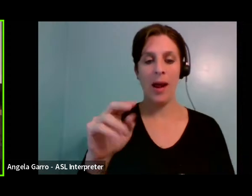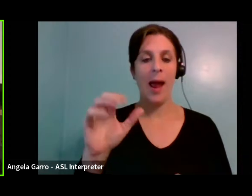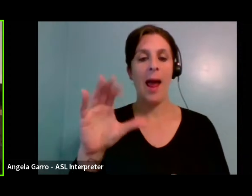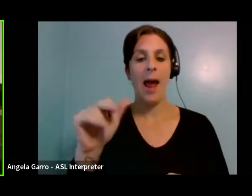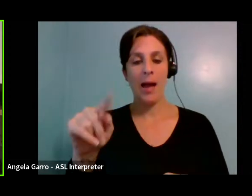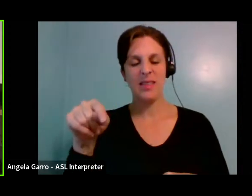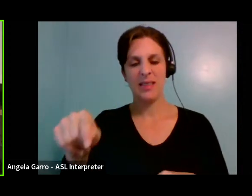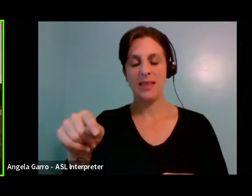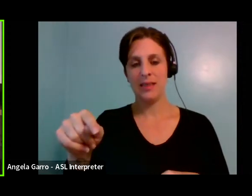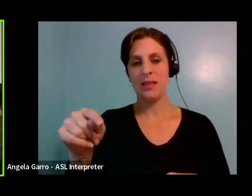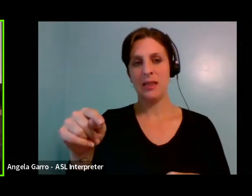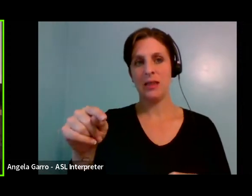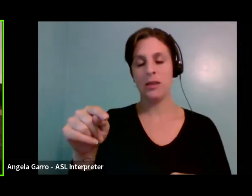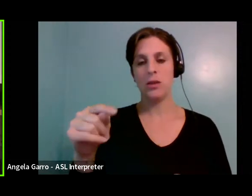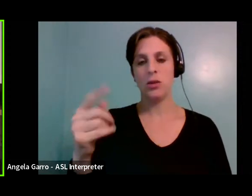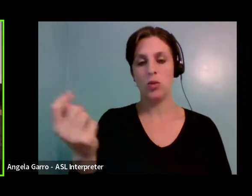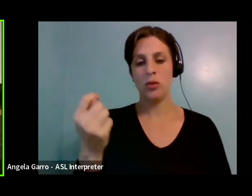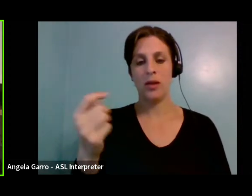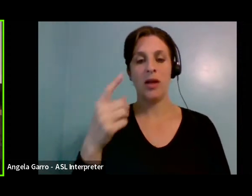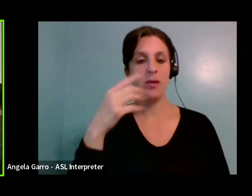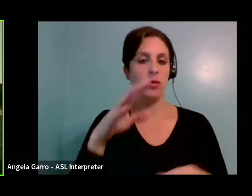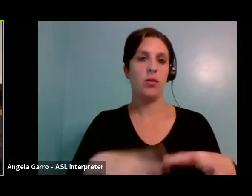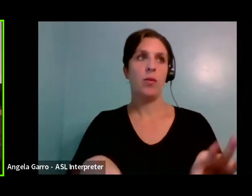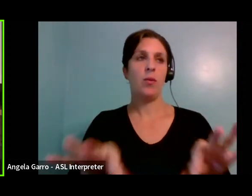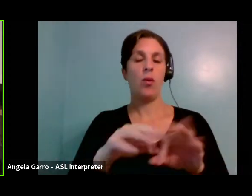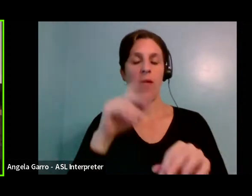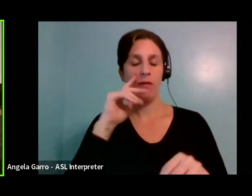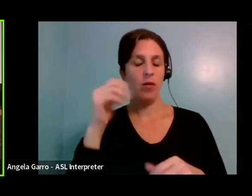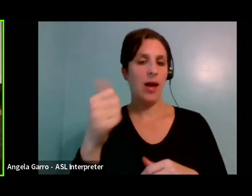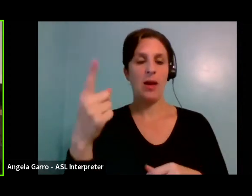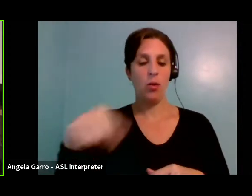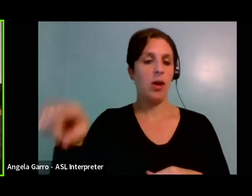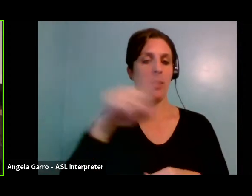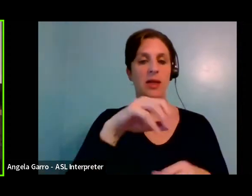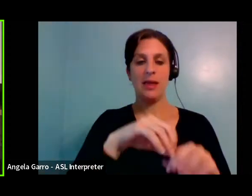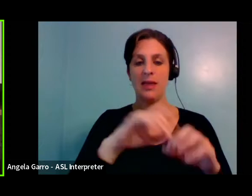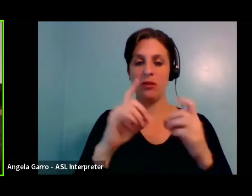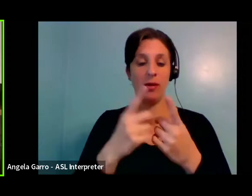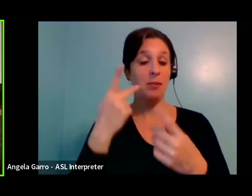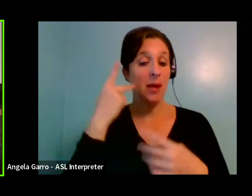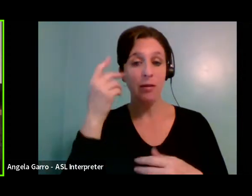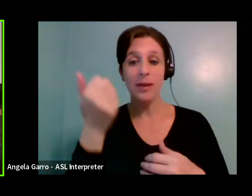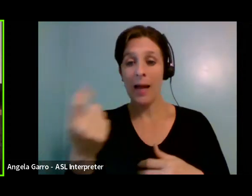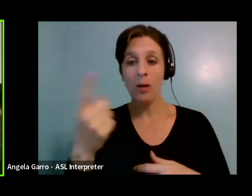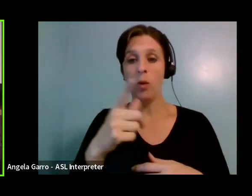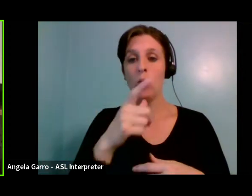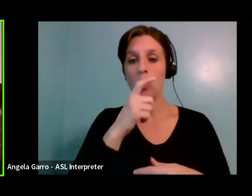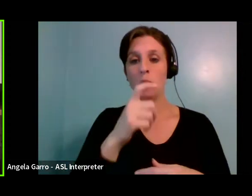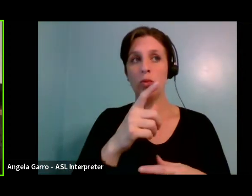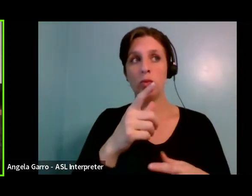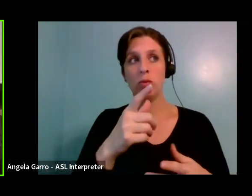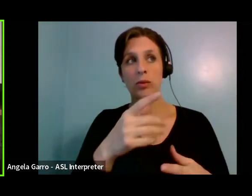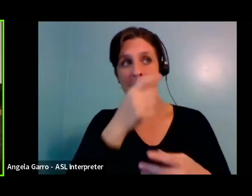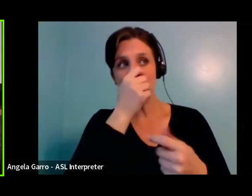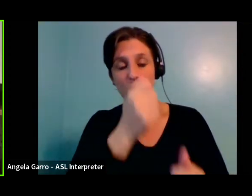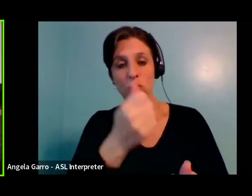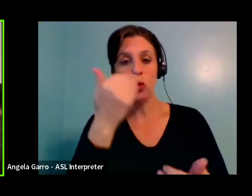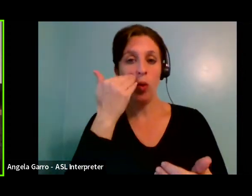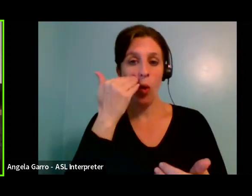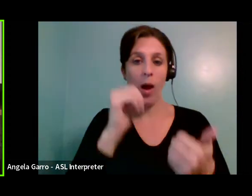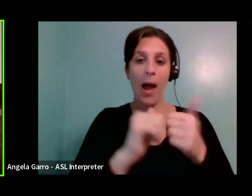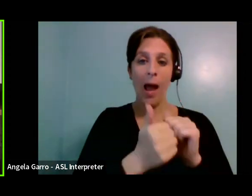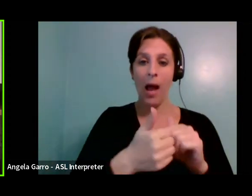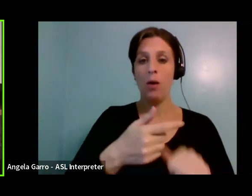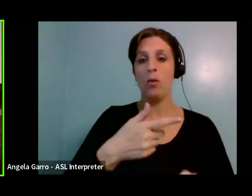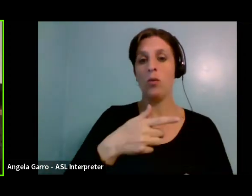anyone out there in the district, parents, anybody that is very interested in knowing how